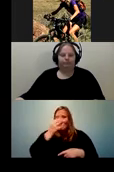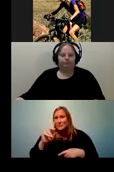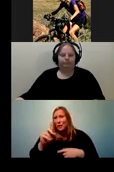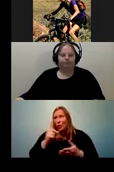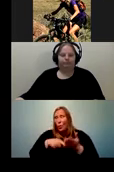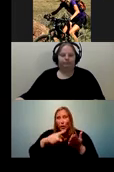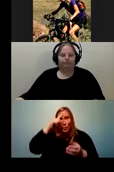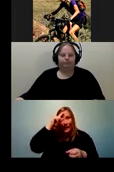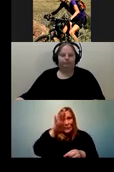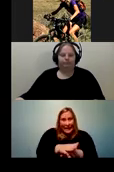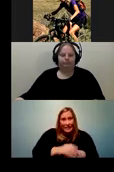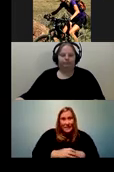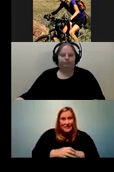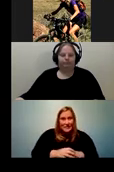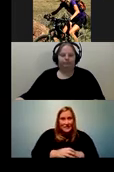know,